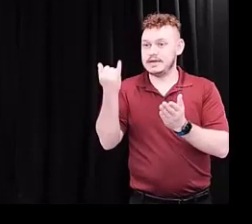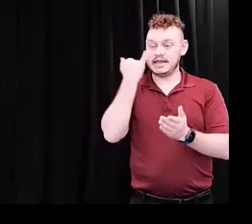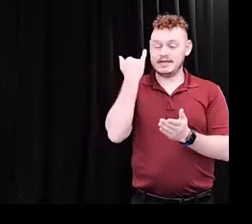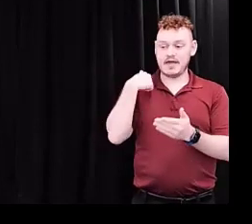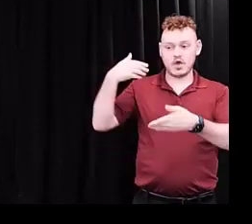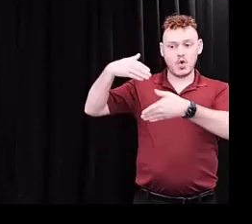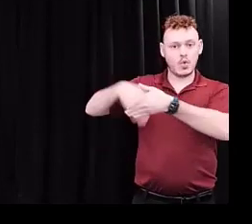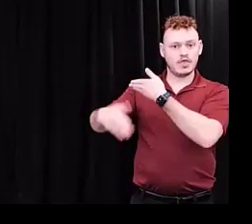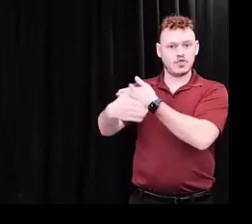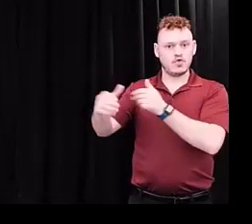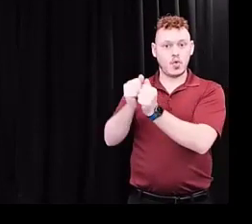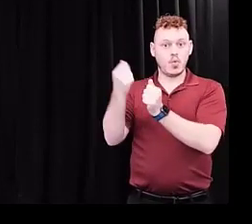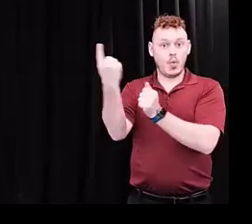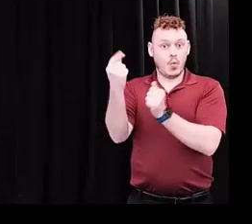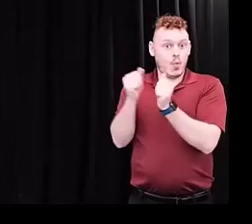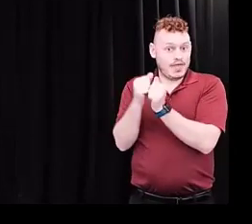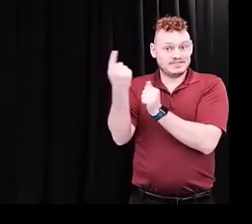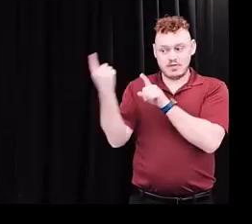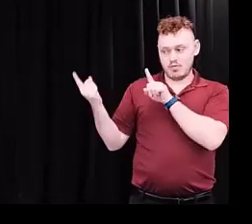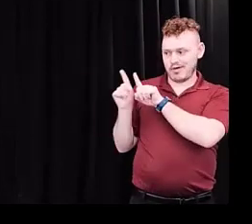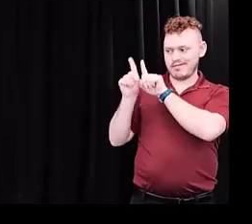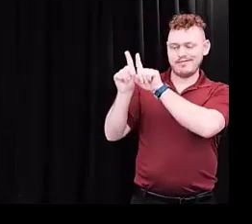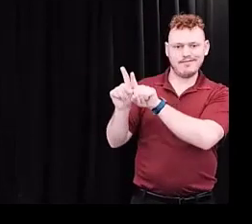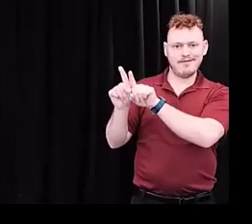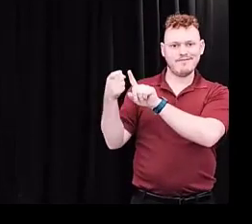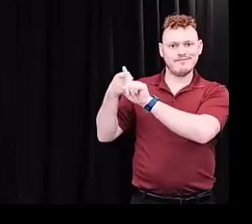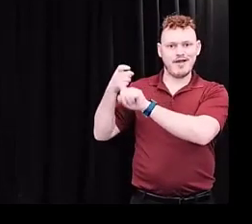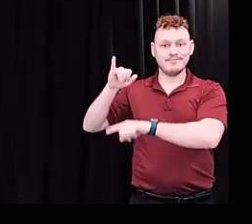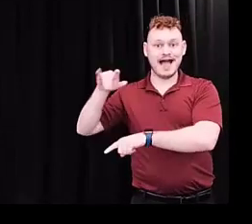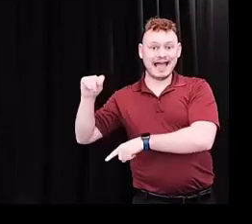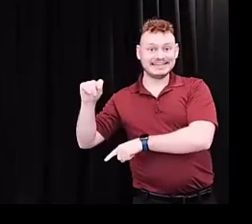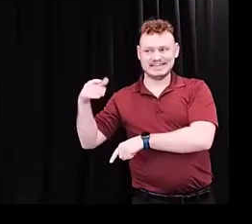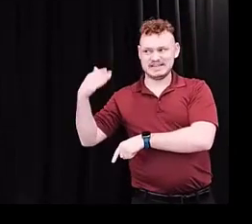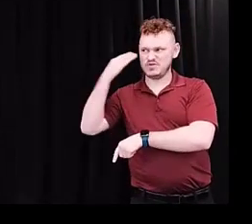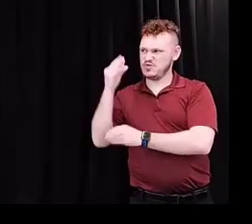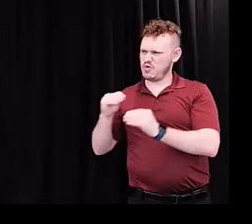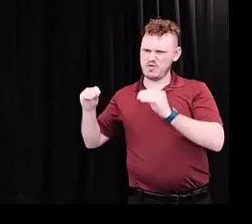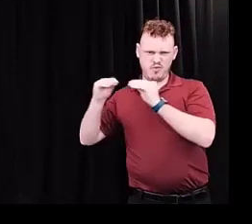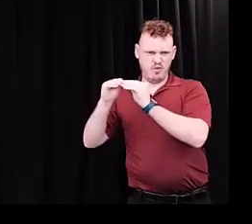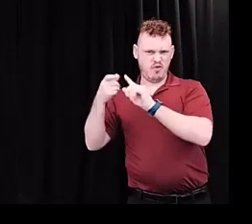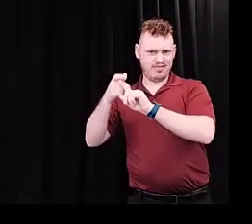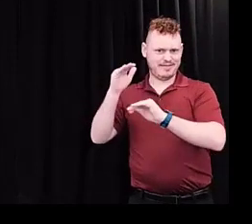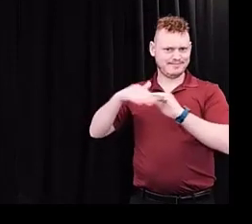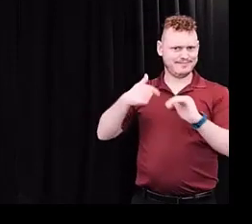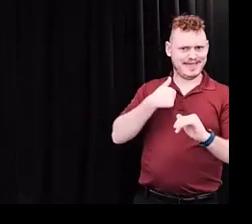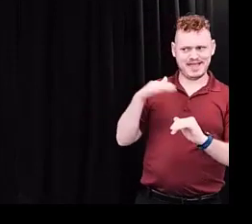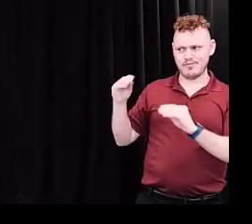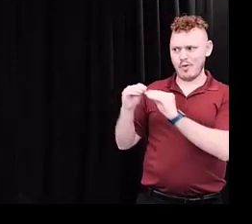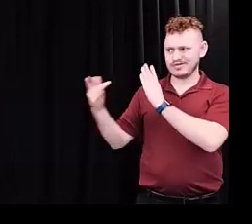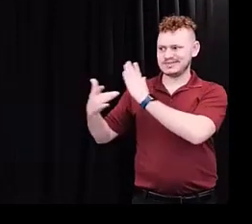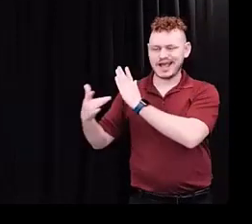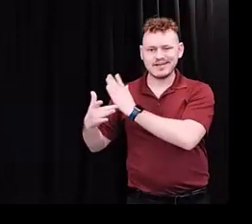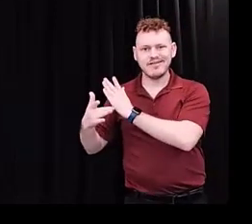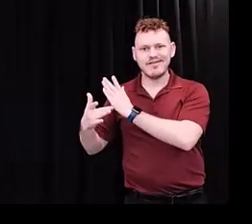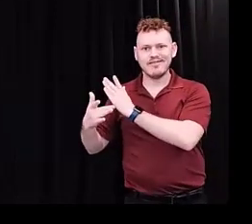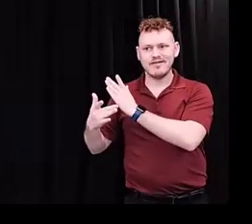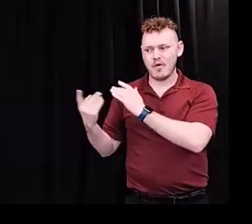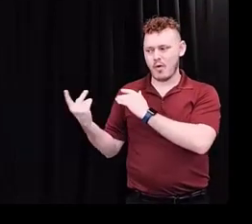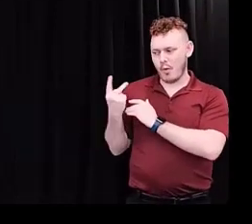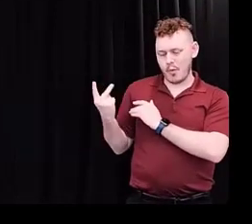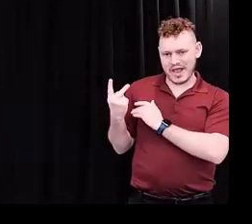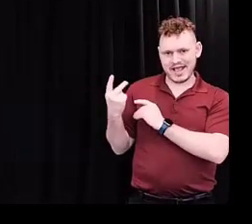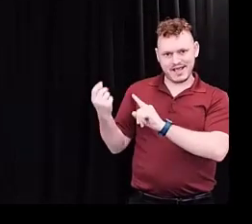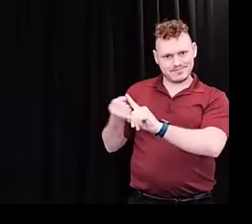IT who knows more about it than I do, the technical side of it, we can make an